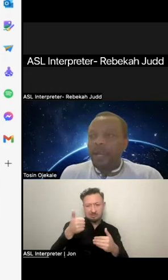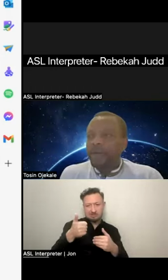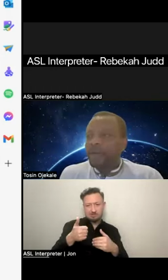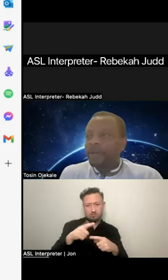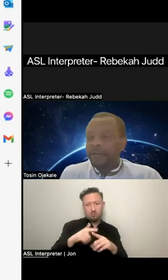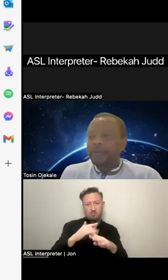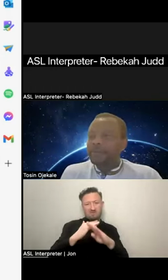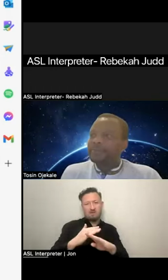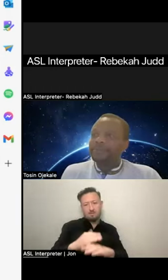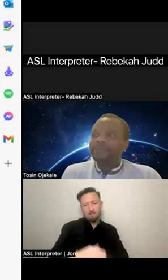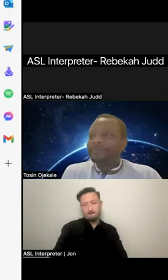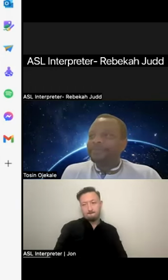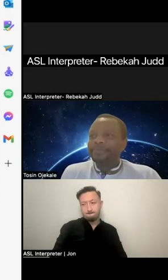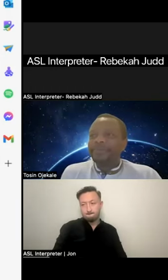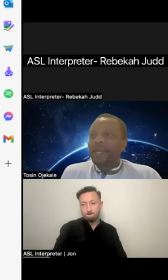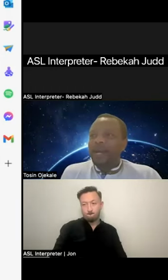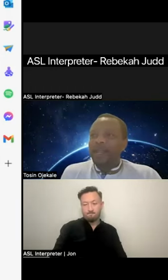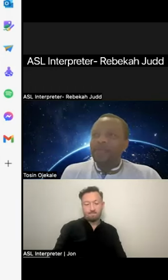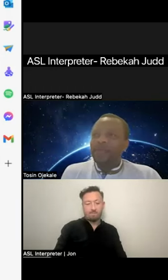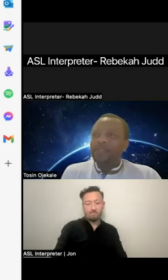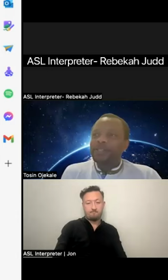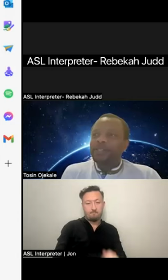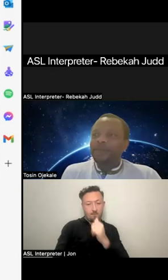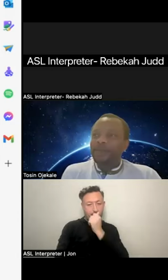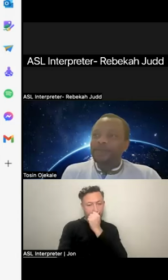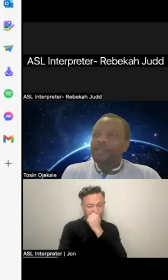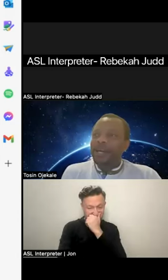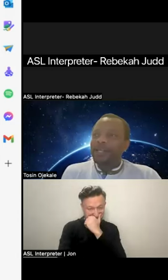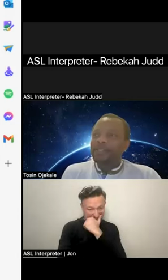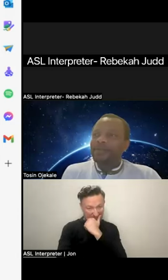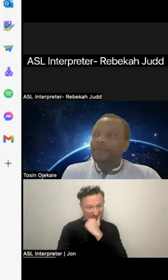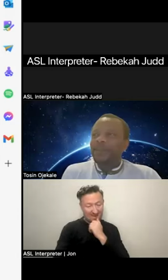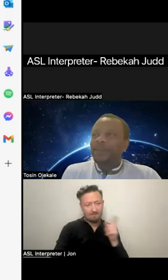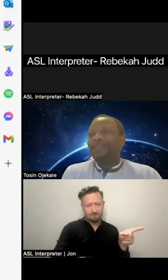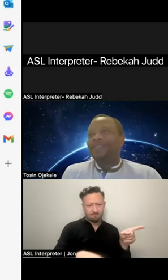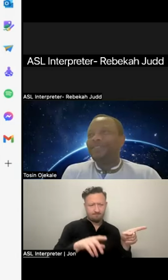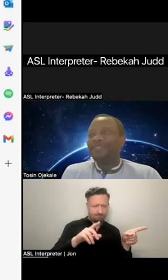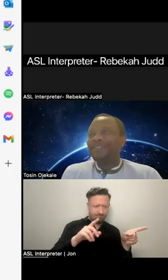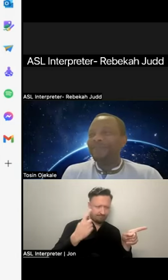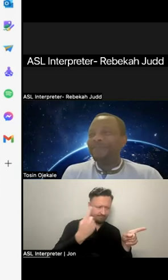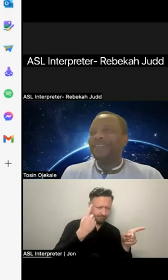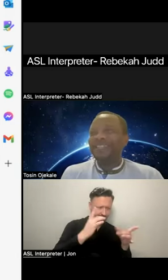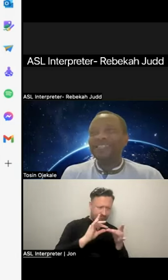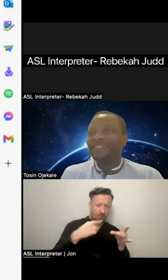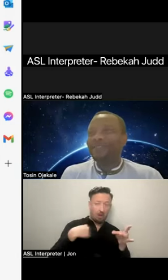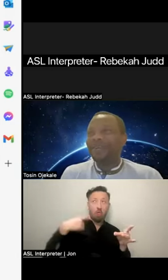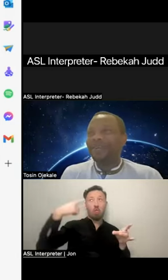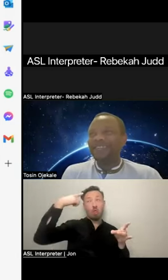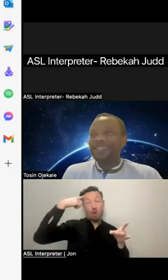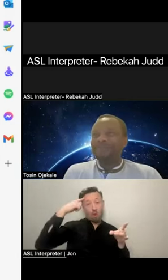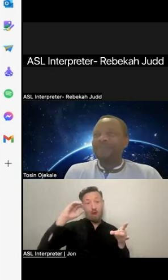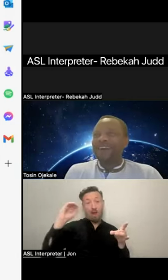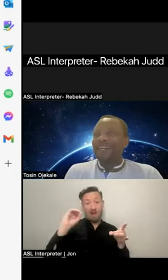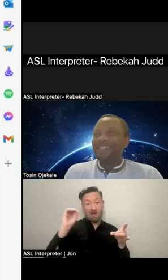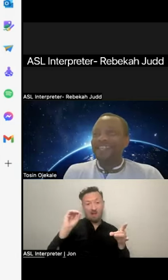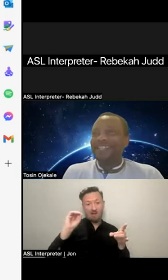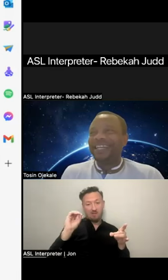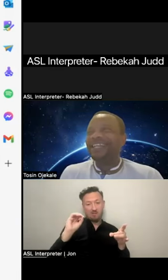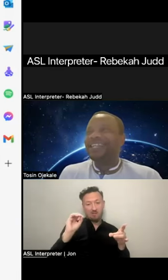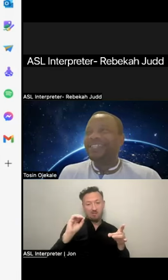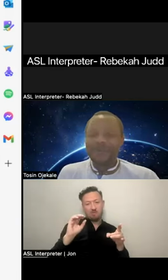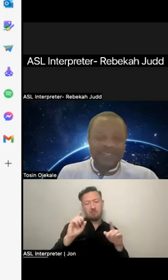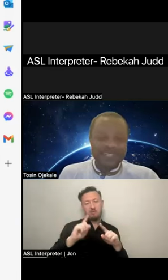Yeah, Derek. I thought oxygen first and overthought. You don't have to overthink. Don't worry, it's just a small fire